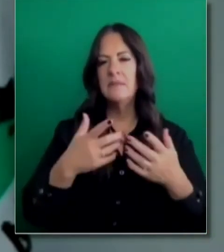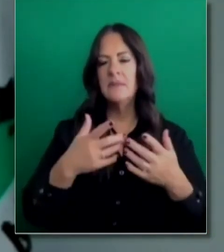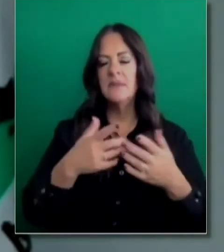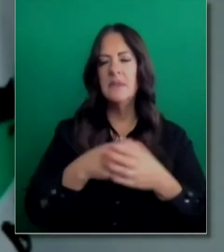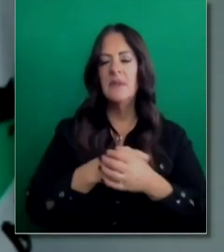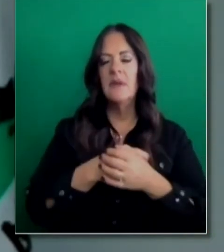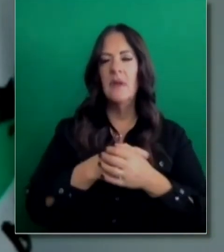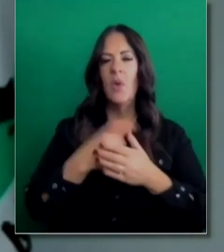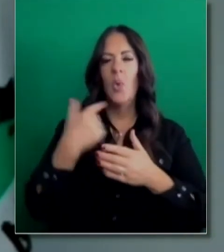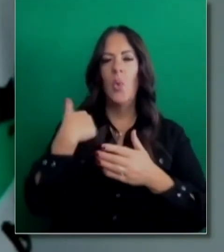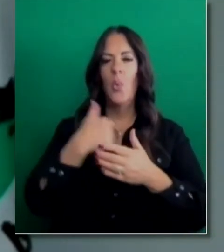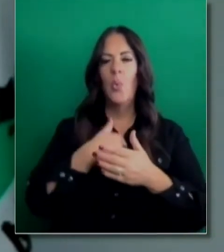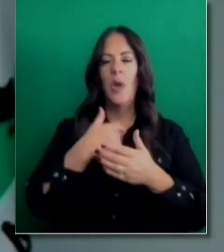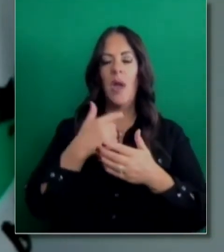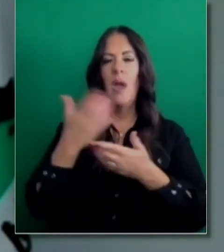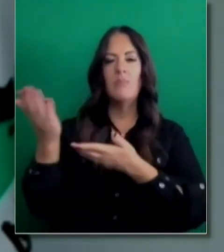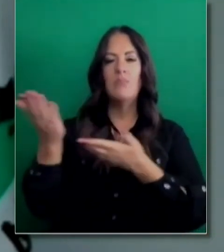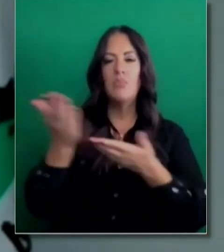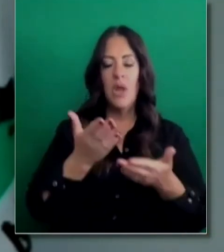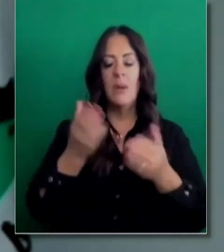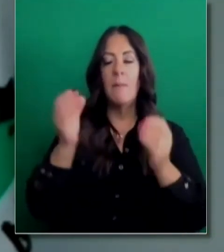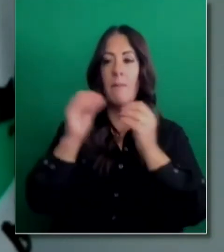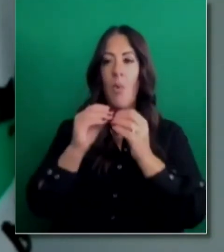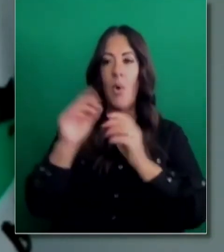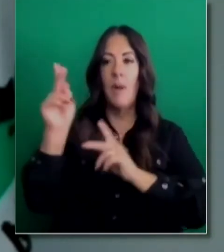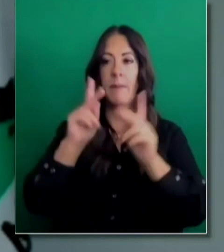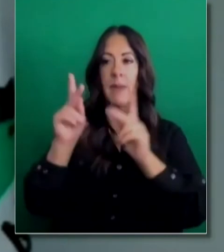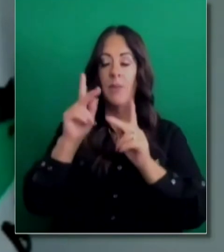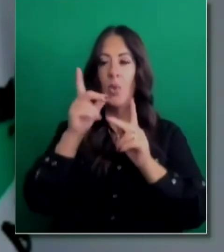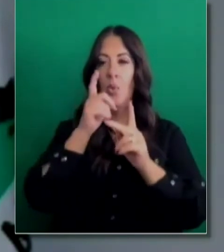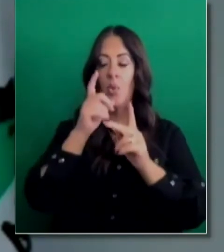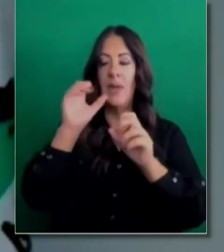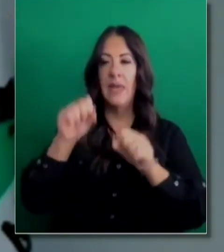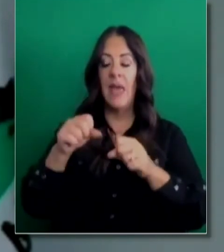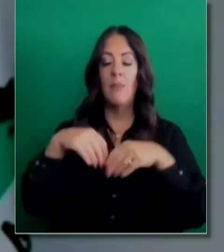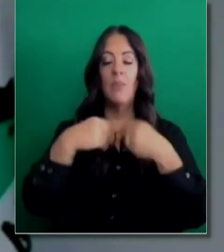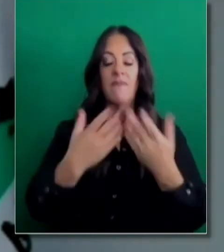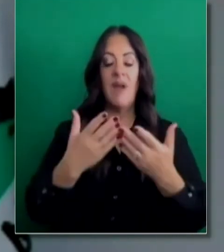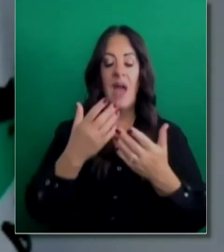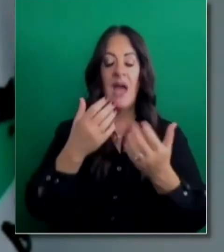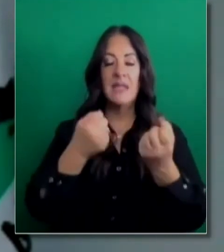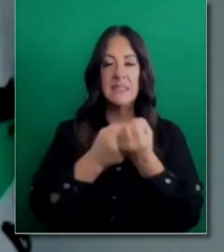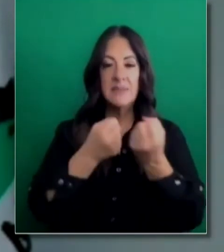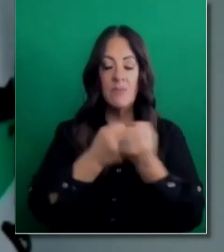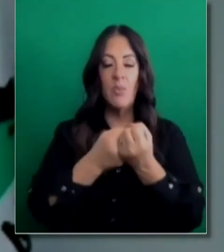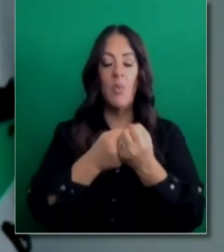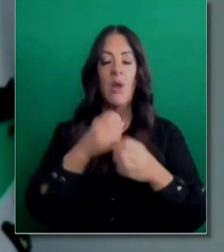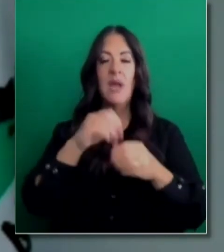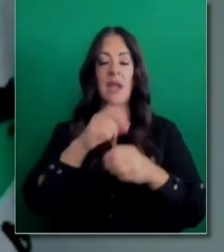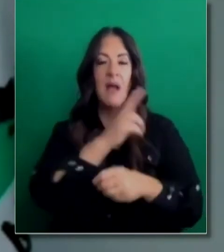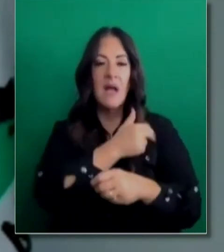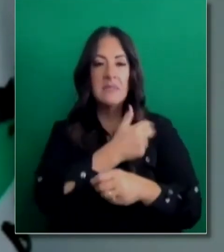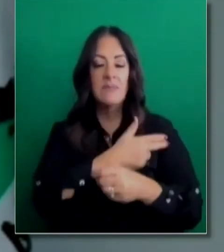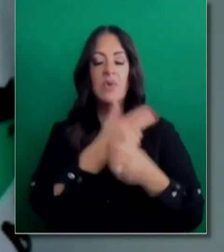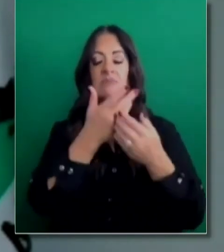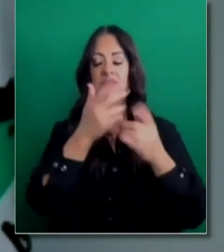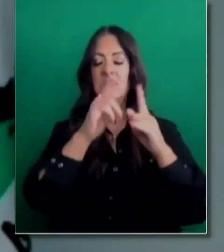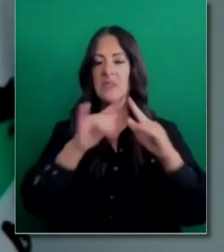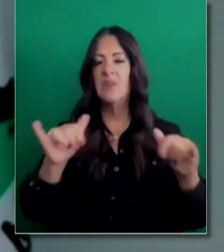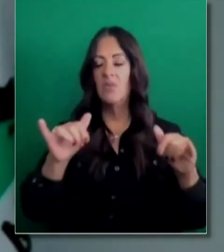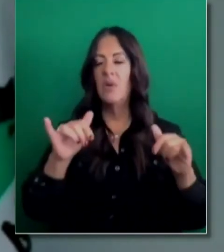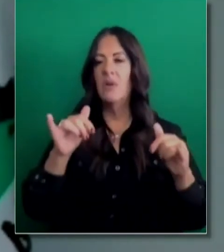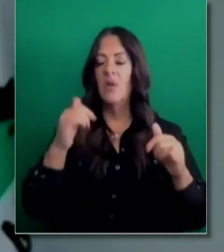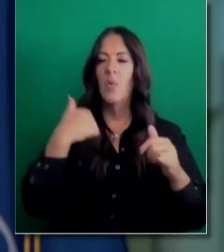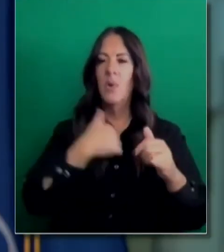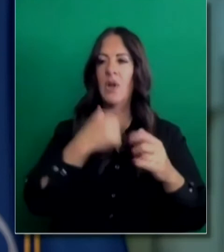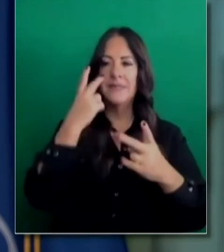the California healthcare delivery system to meet the needs of patients. And we're beginning to see some of that right now.